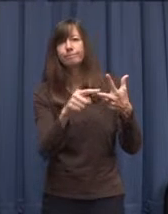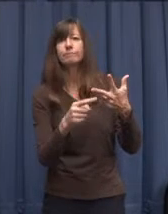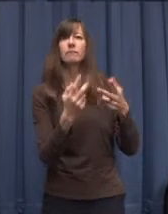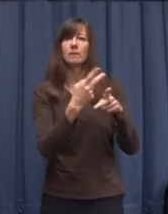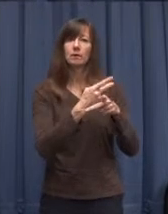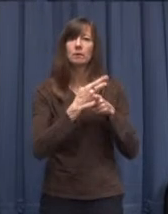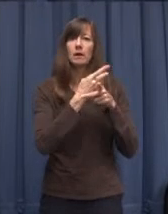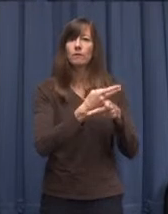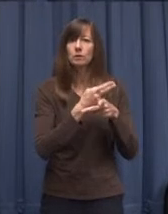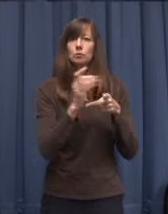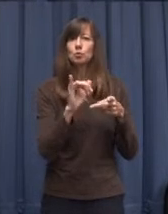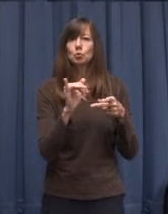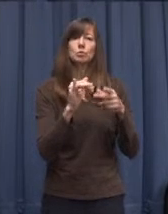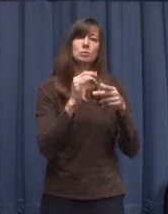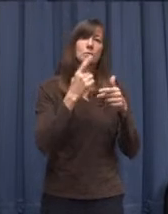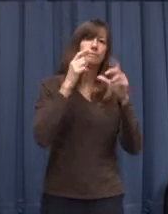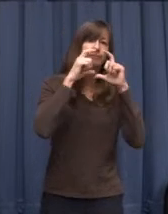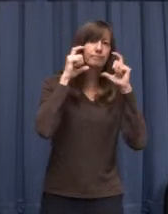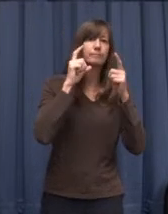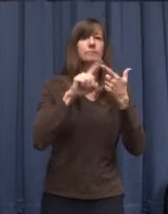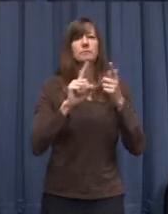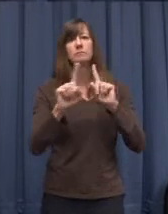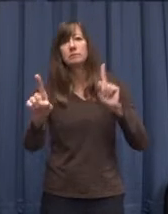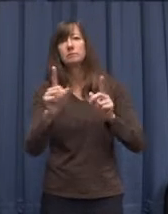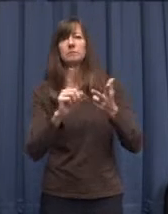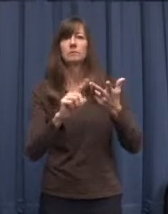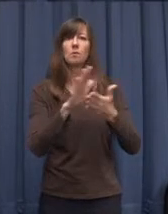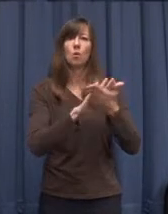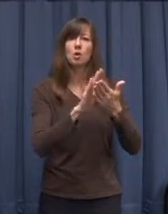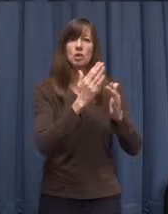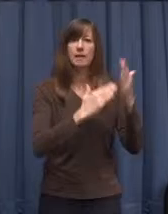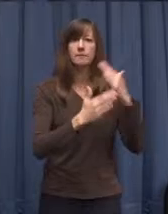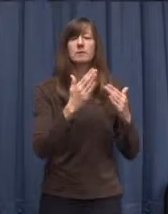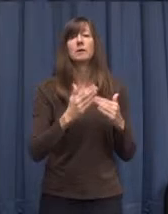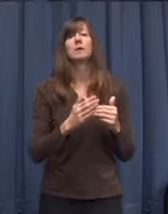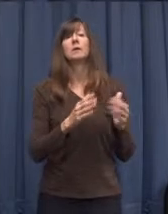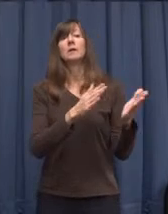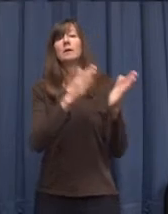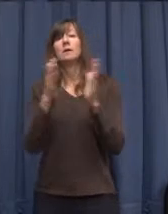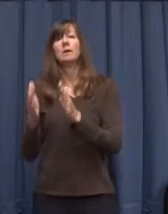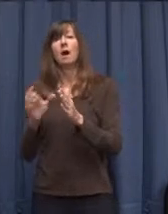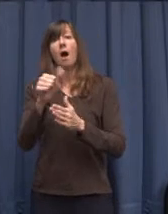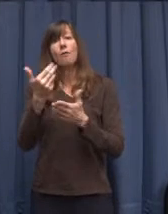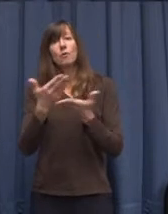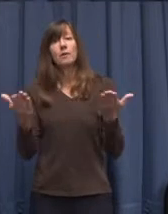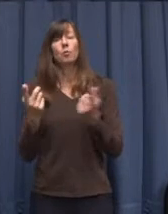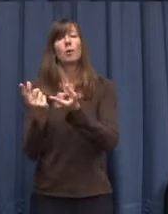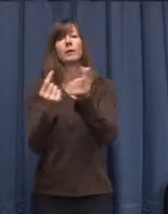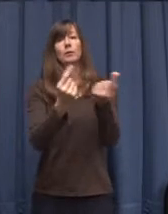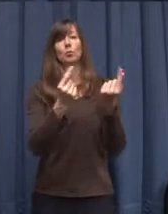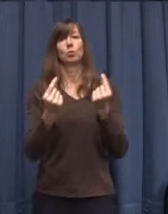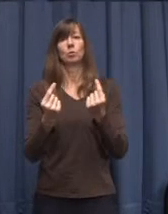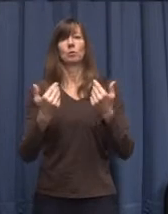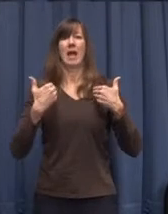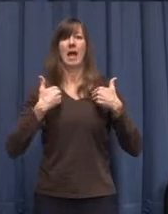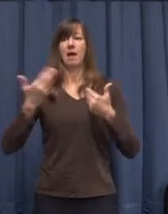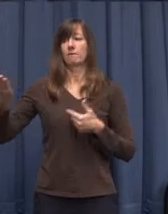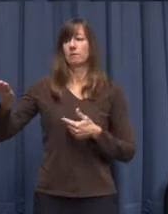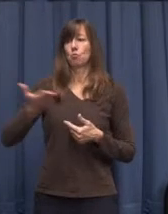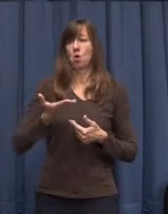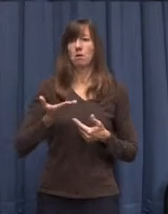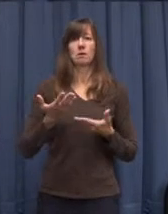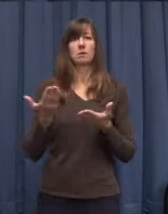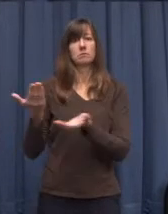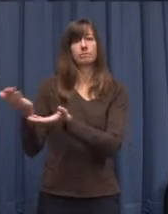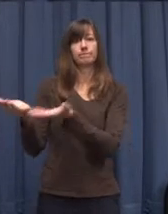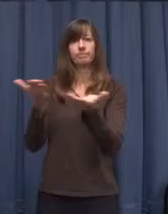brought online, finally, a limited, but some rapid testing capacity, which will let us, rather than